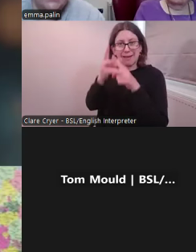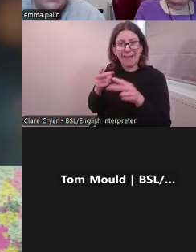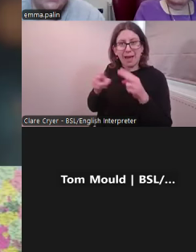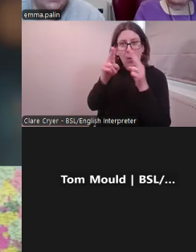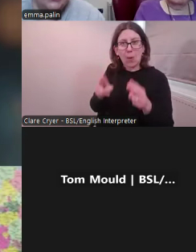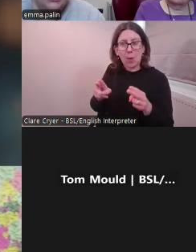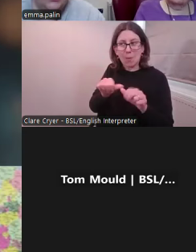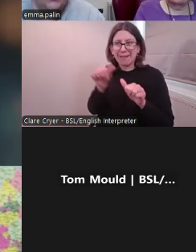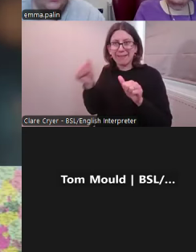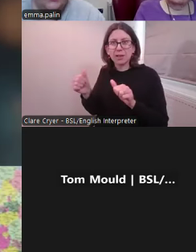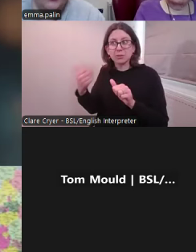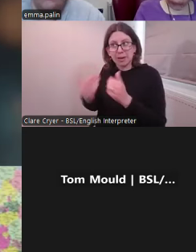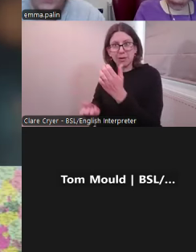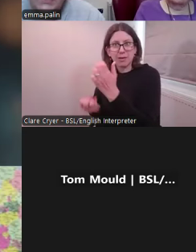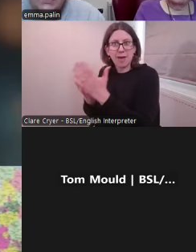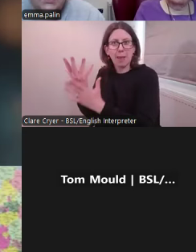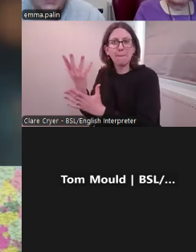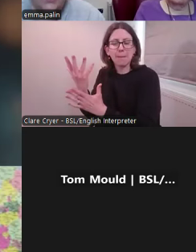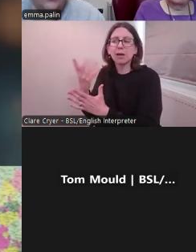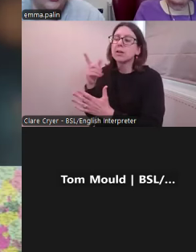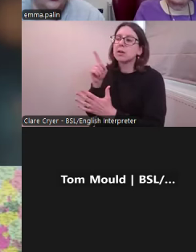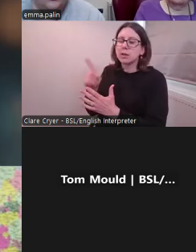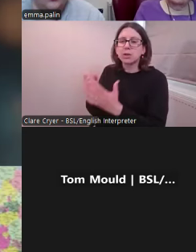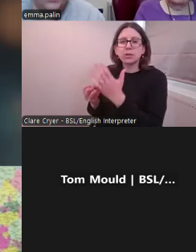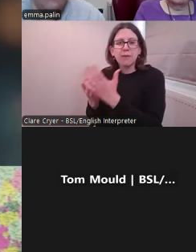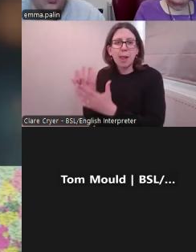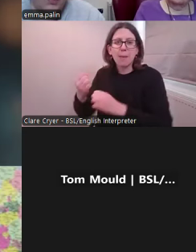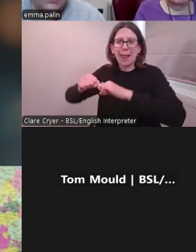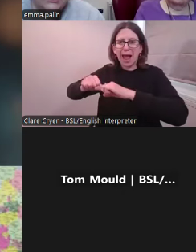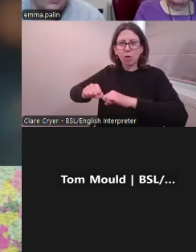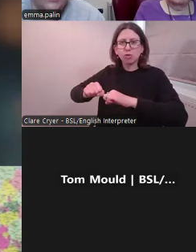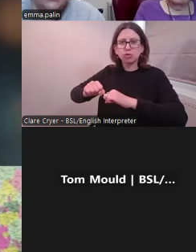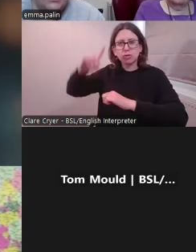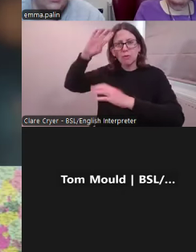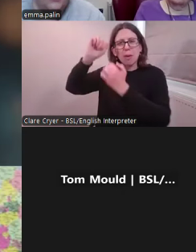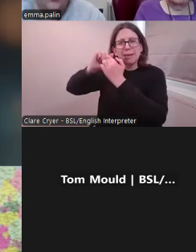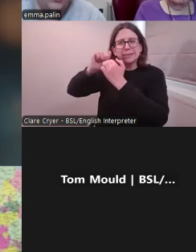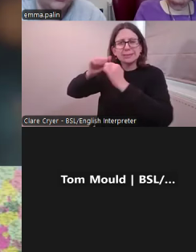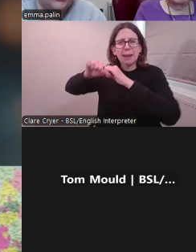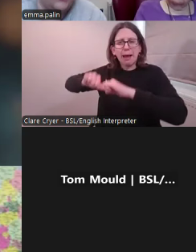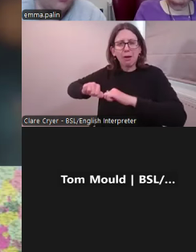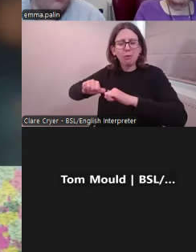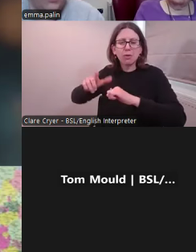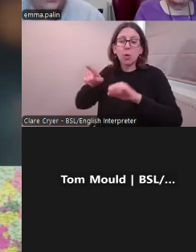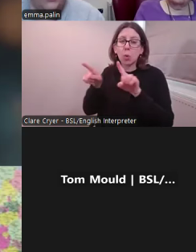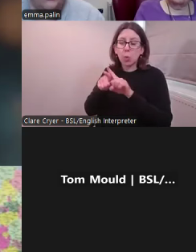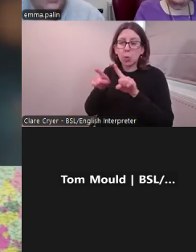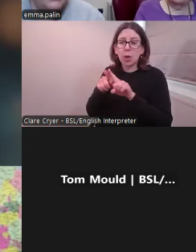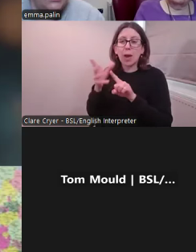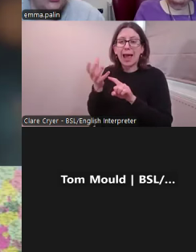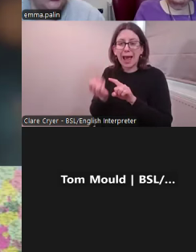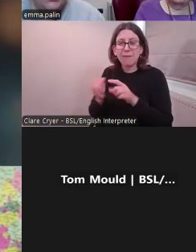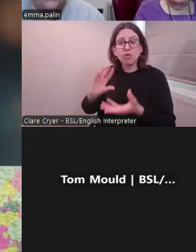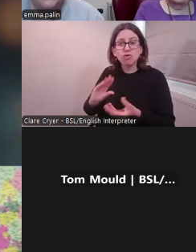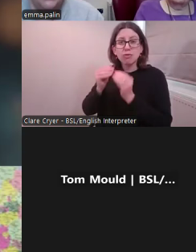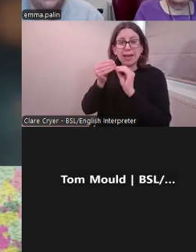these spaces into a reminiscence lounge. We have a pub on site. We also have a